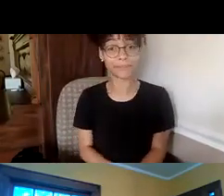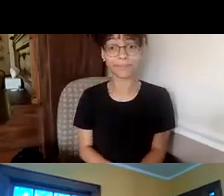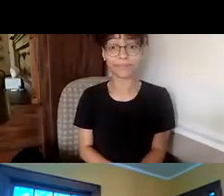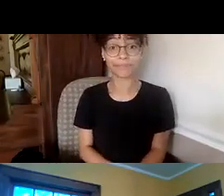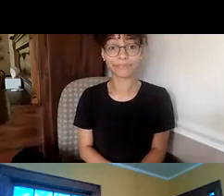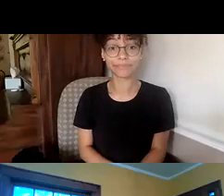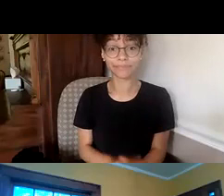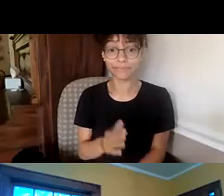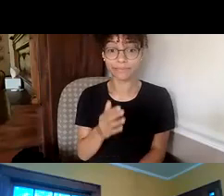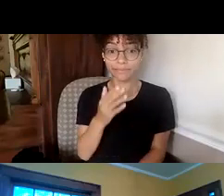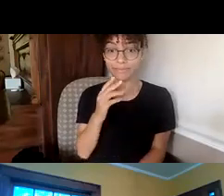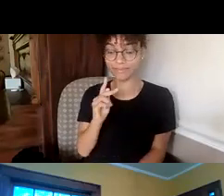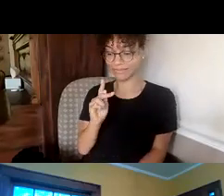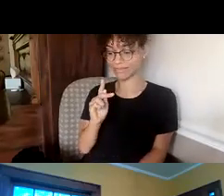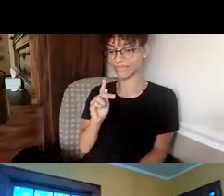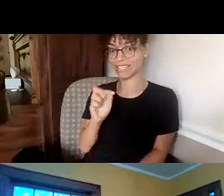I